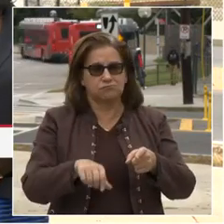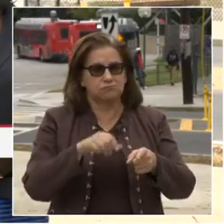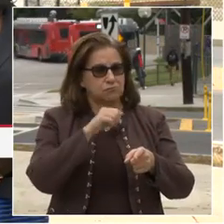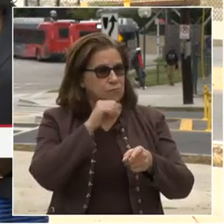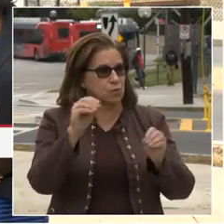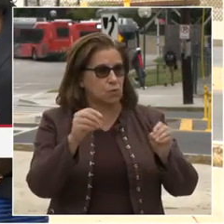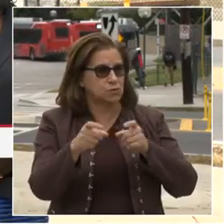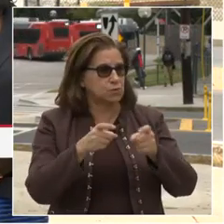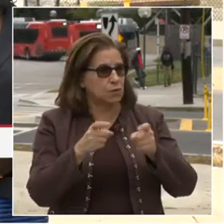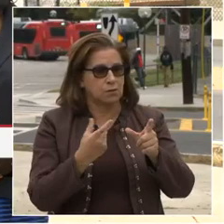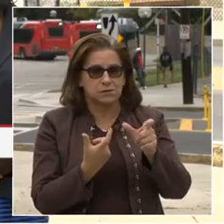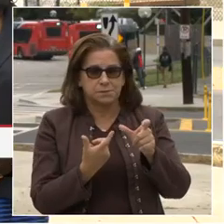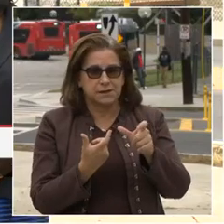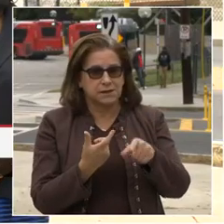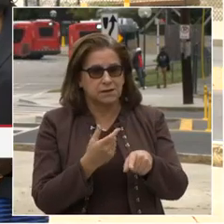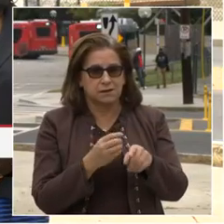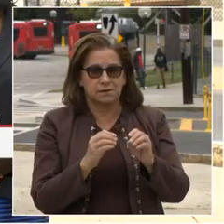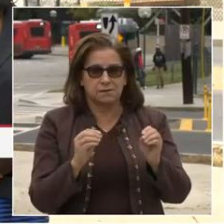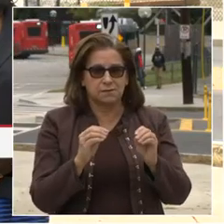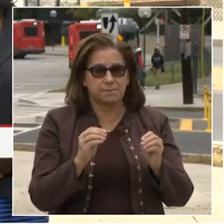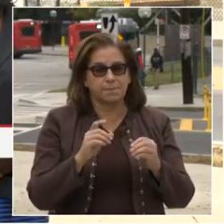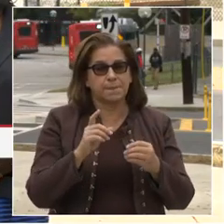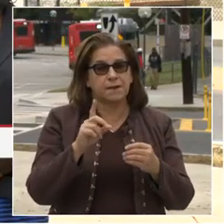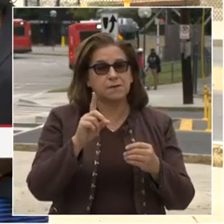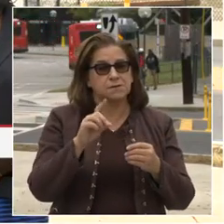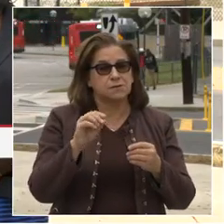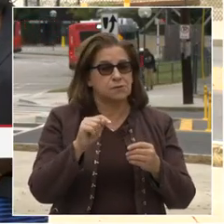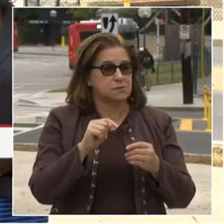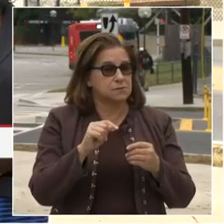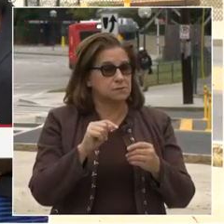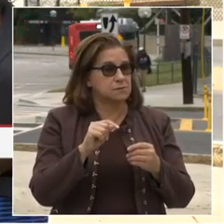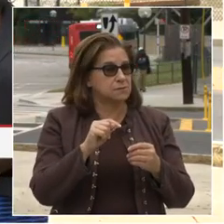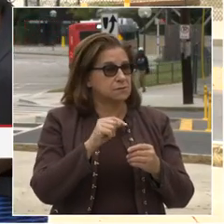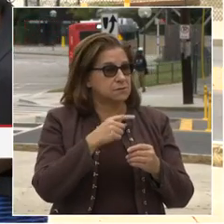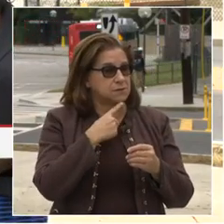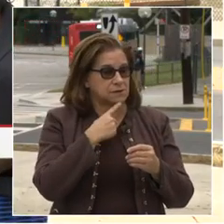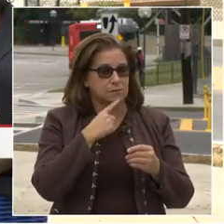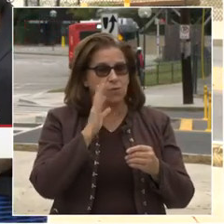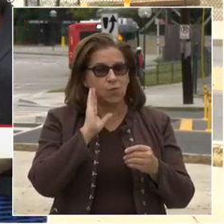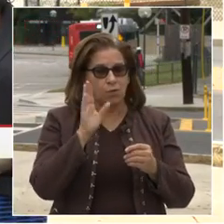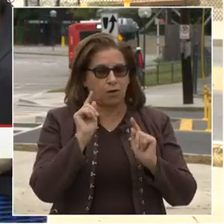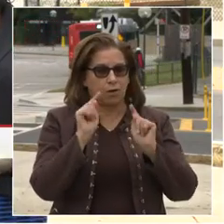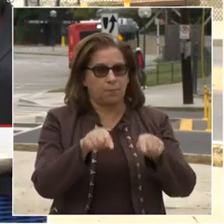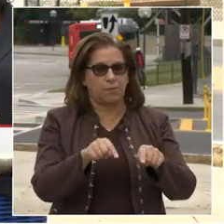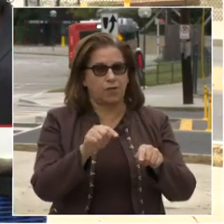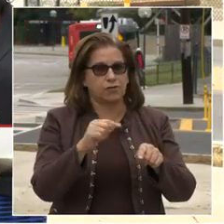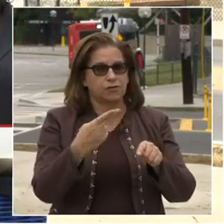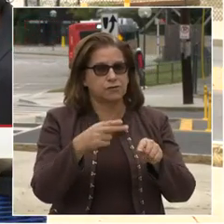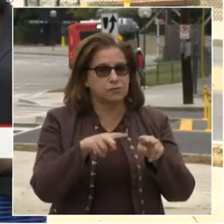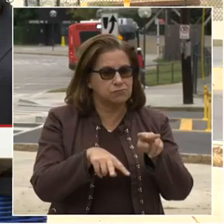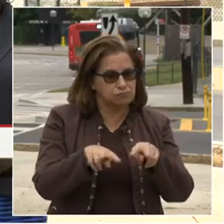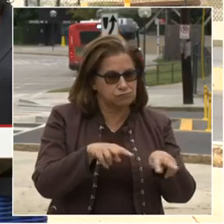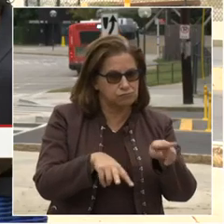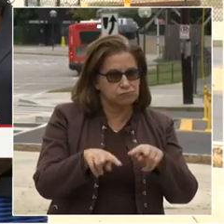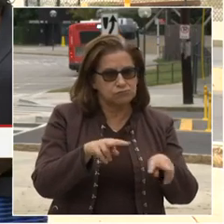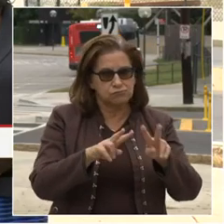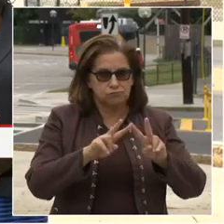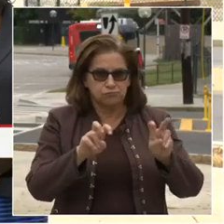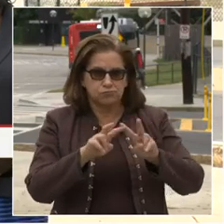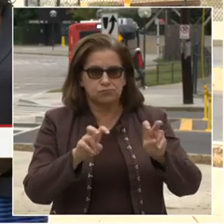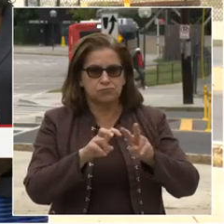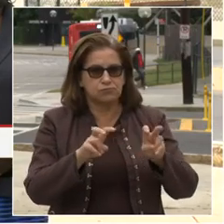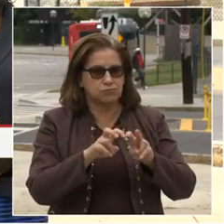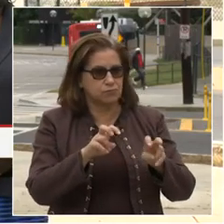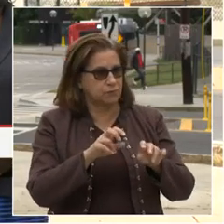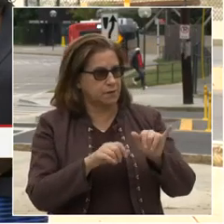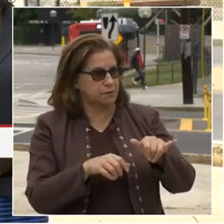DDOT is scheduled to come back this Thursday night with a new proposal They're in fear of losing 182 parking